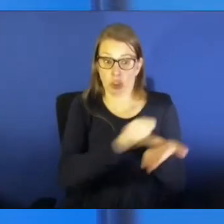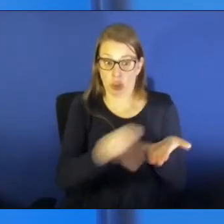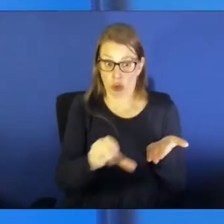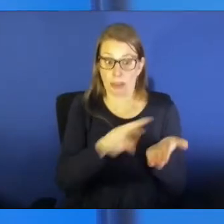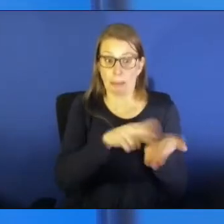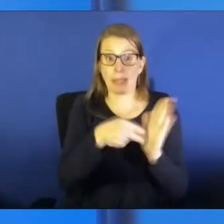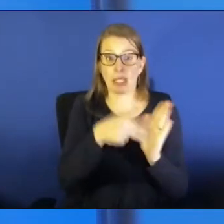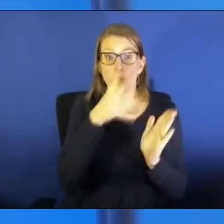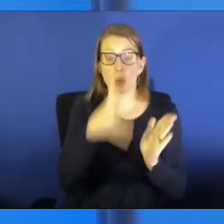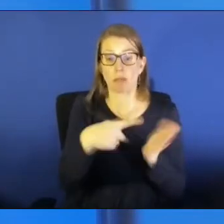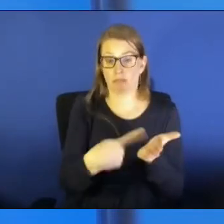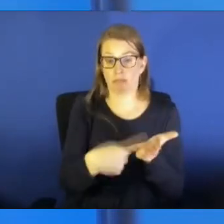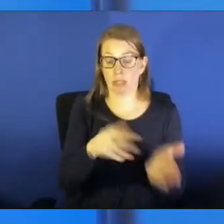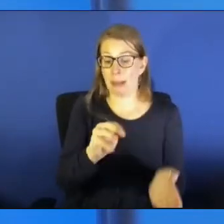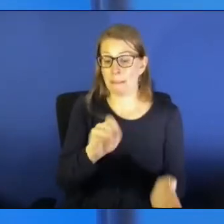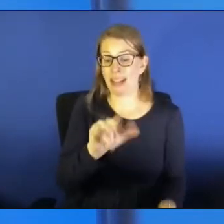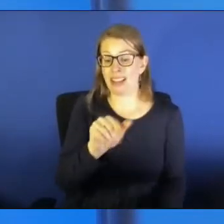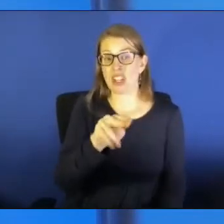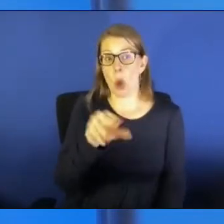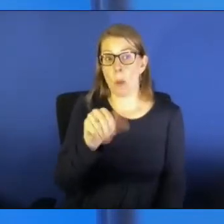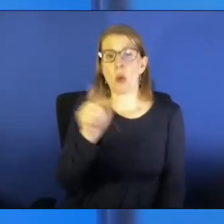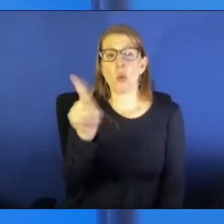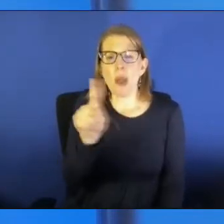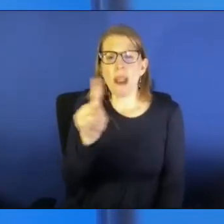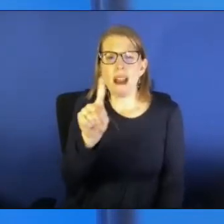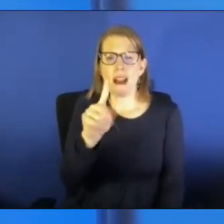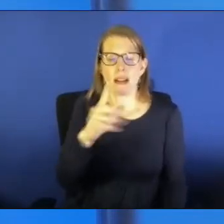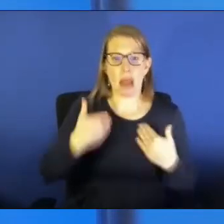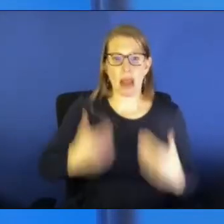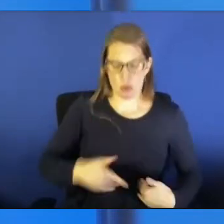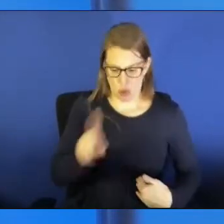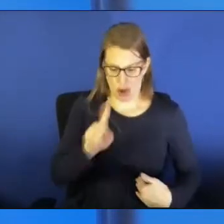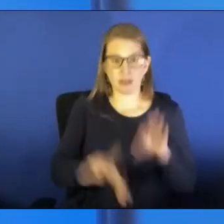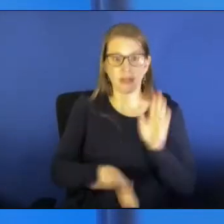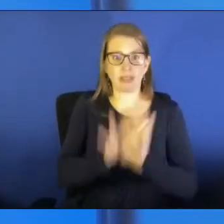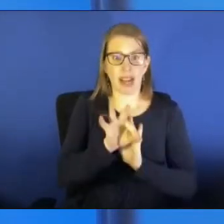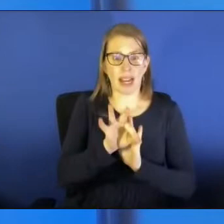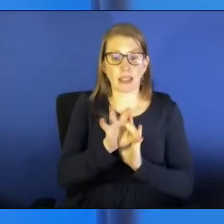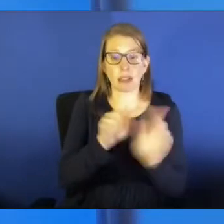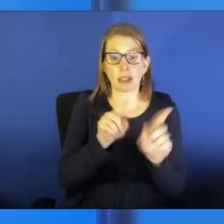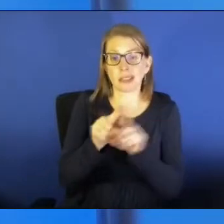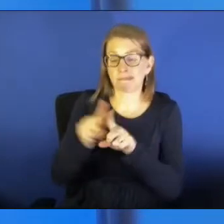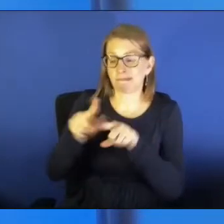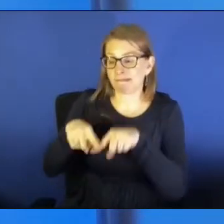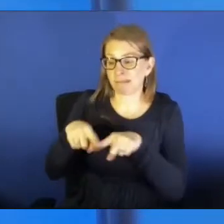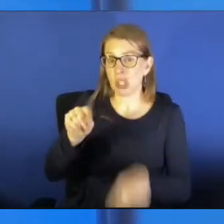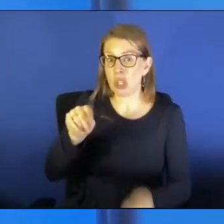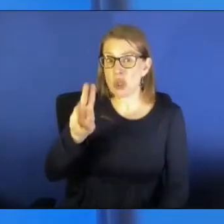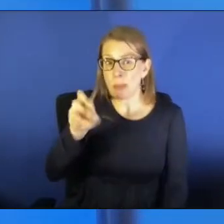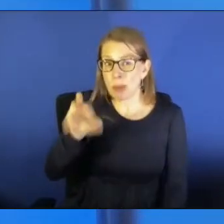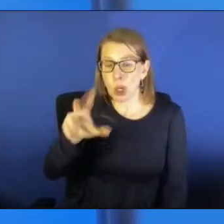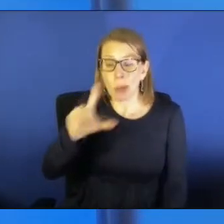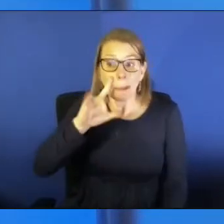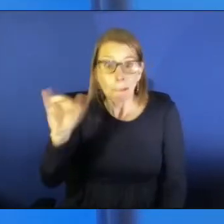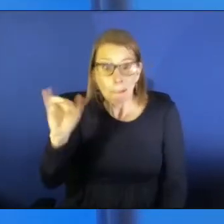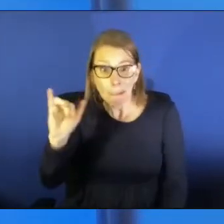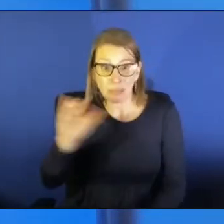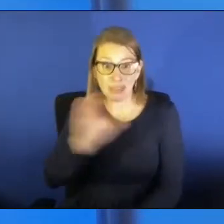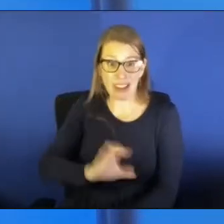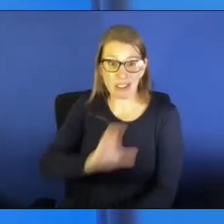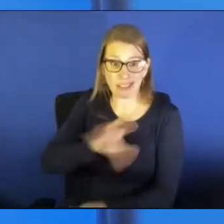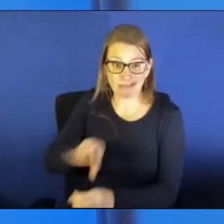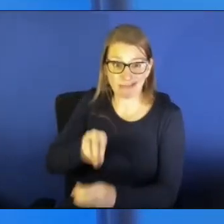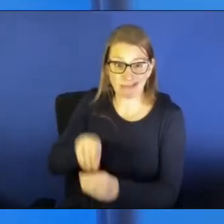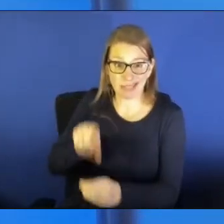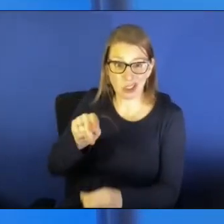the melanoma is located on their body, and depending on some tumor characteristics, how much normal